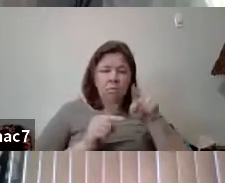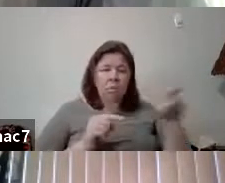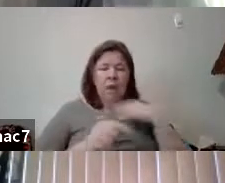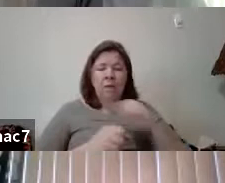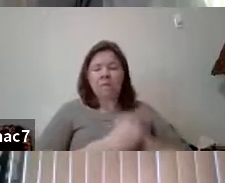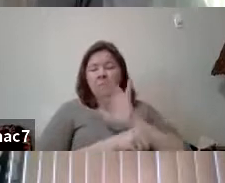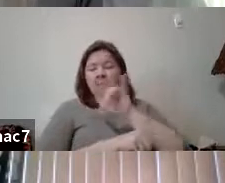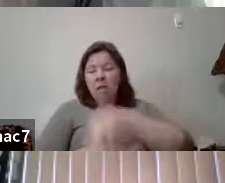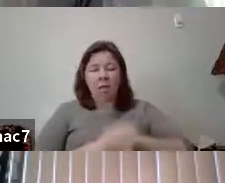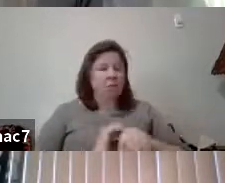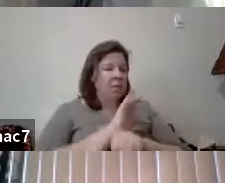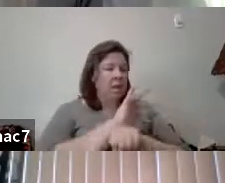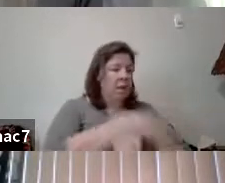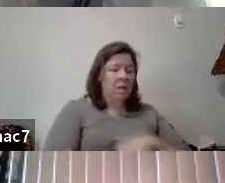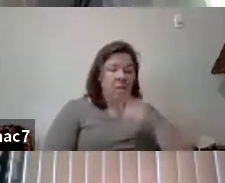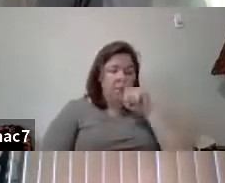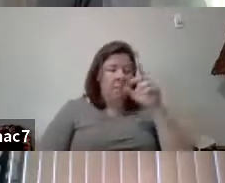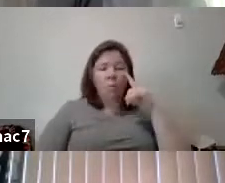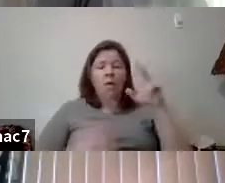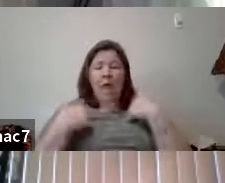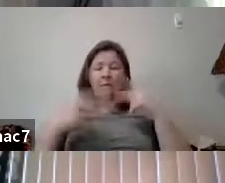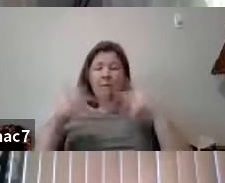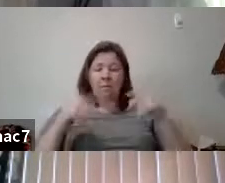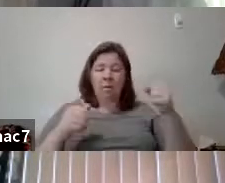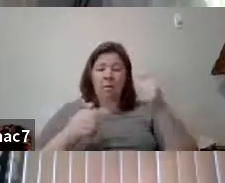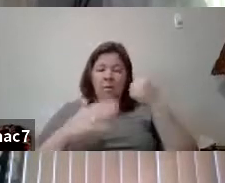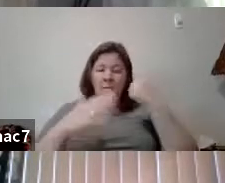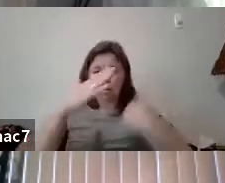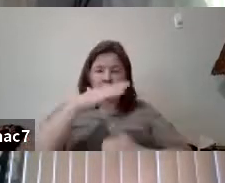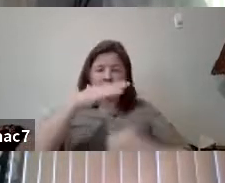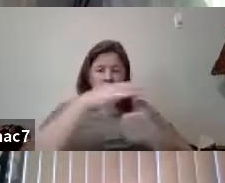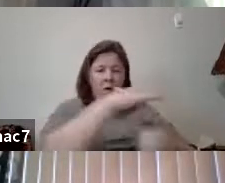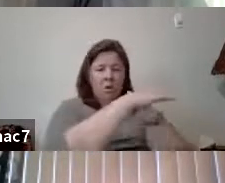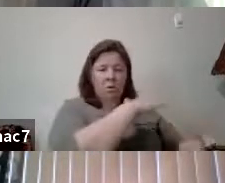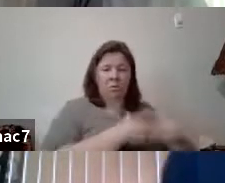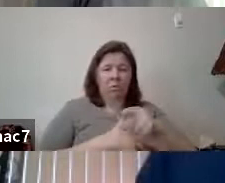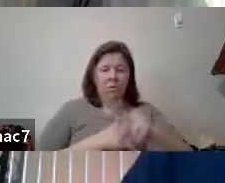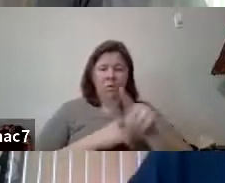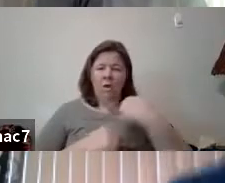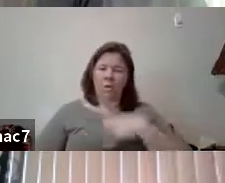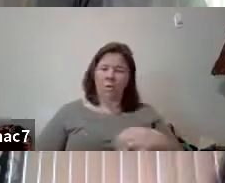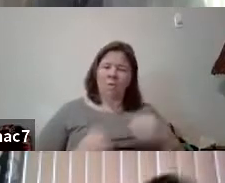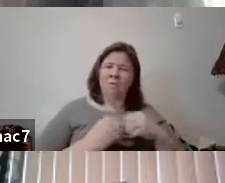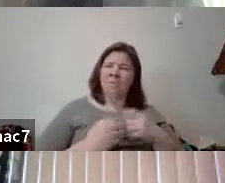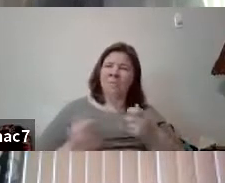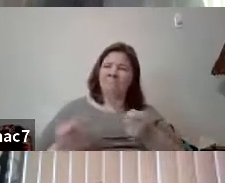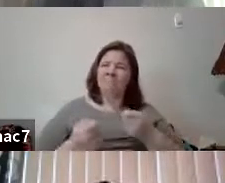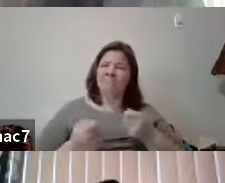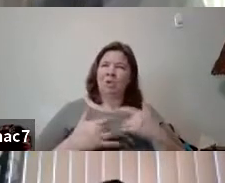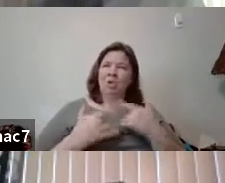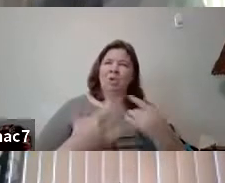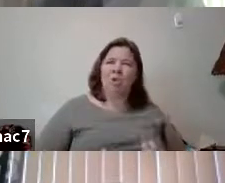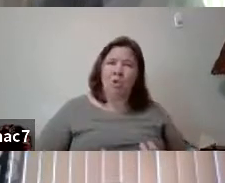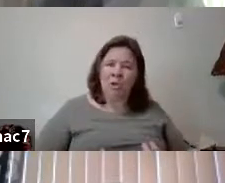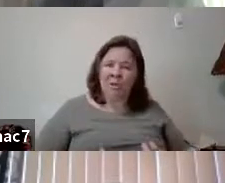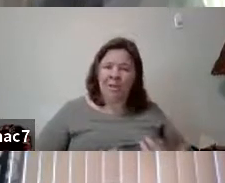know the company is going to place people under you, but I still feel sometimes I wish I could have, you know, gotten in much earlier.